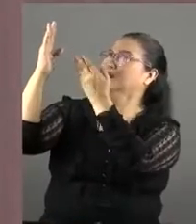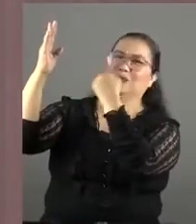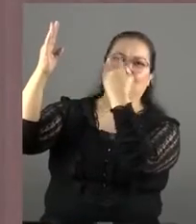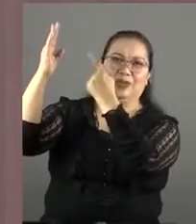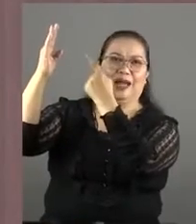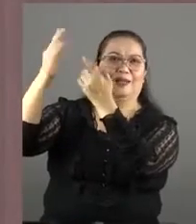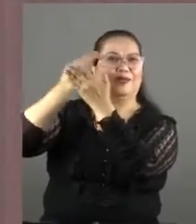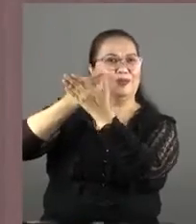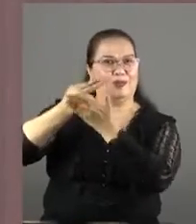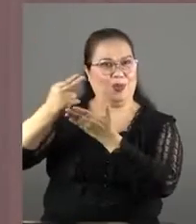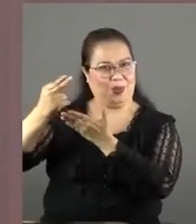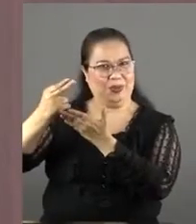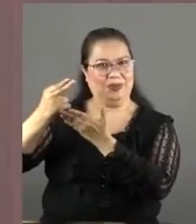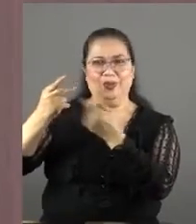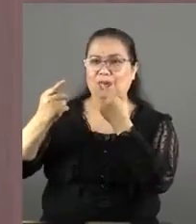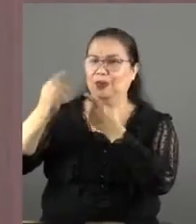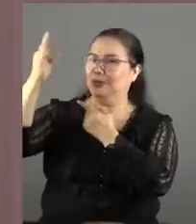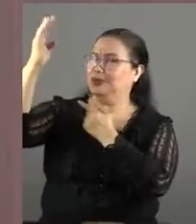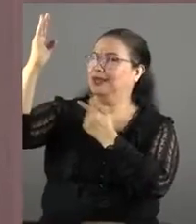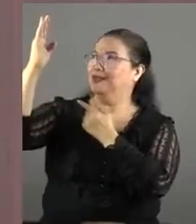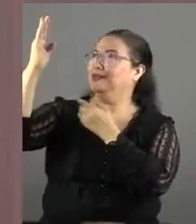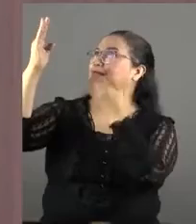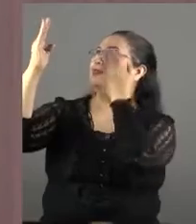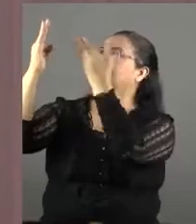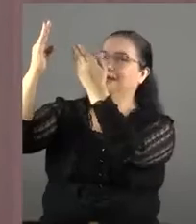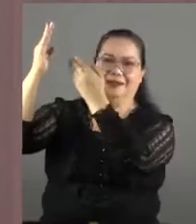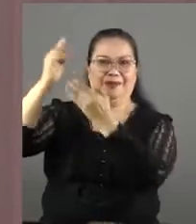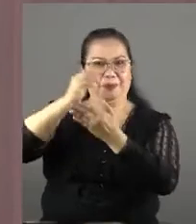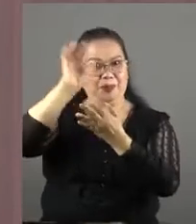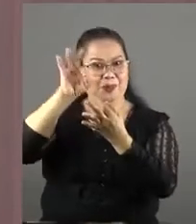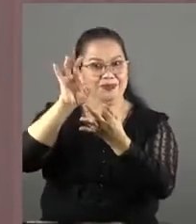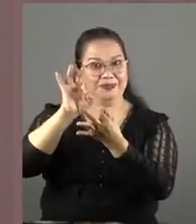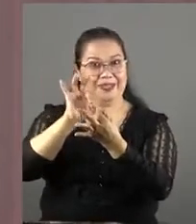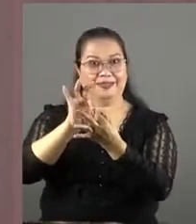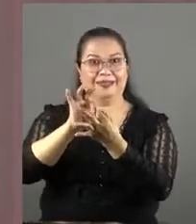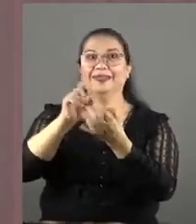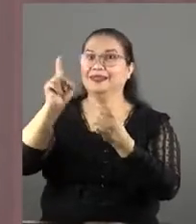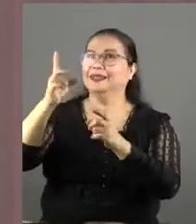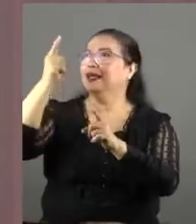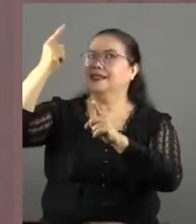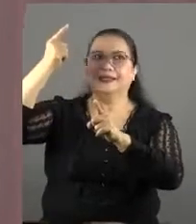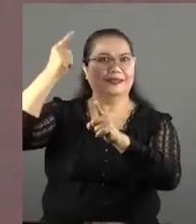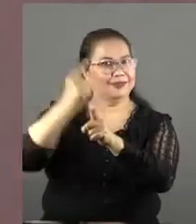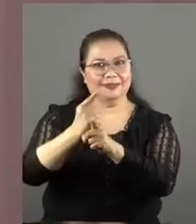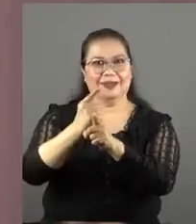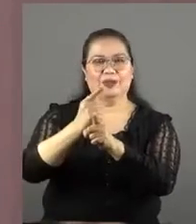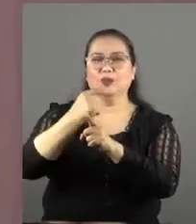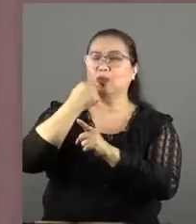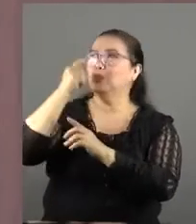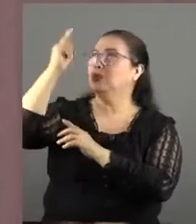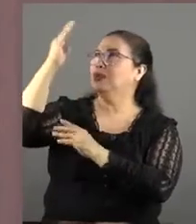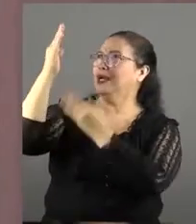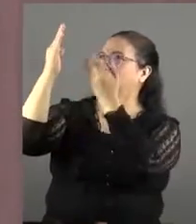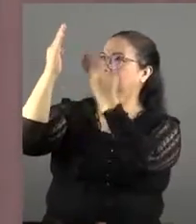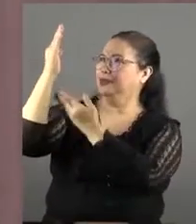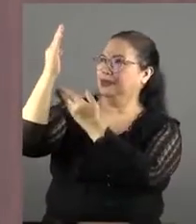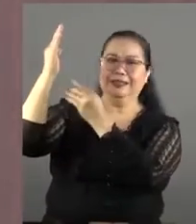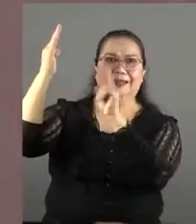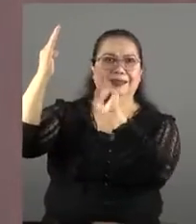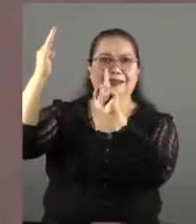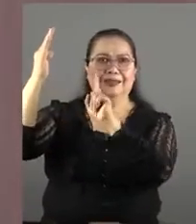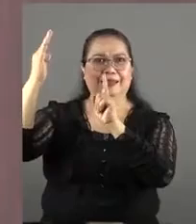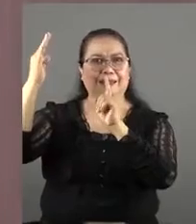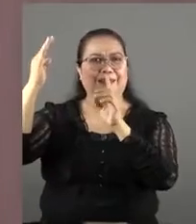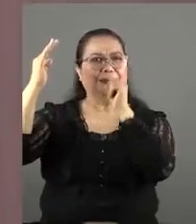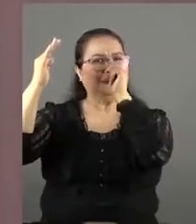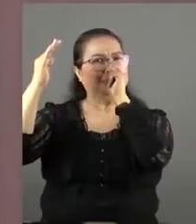holy. Who is God? God is perfect. Who is God? God is just. Who is God? God can never